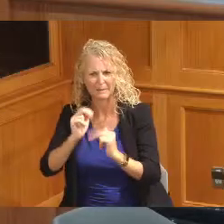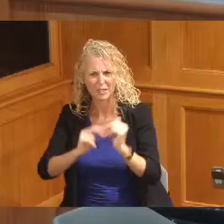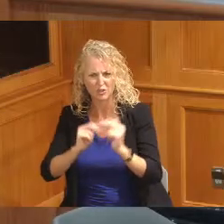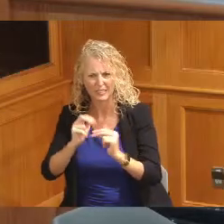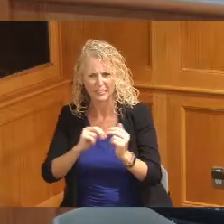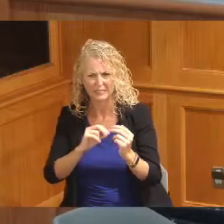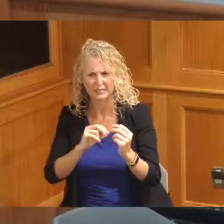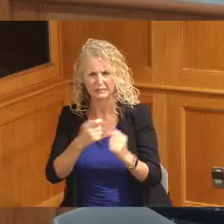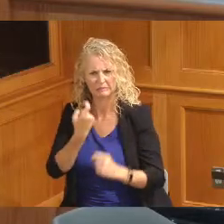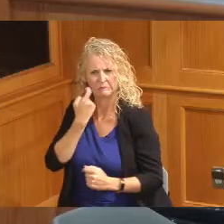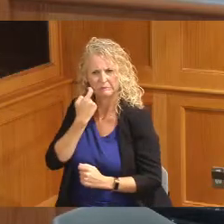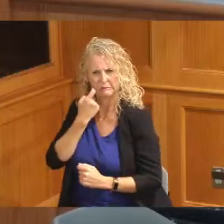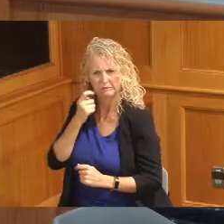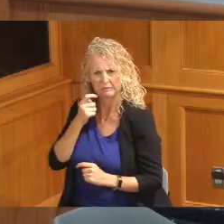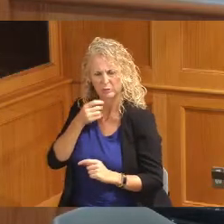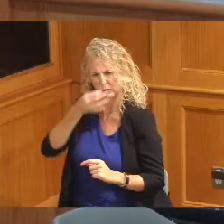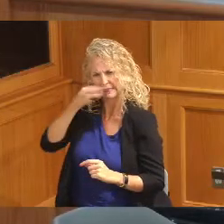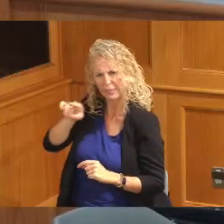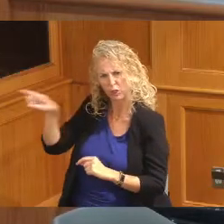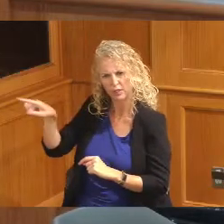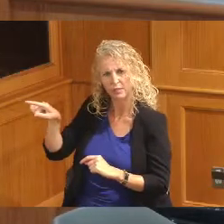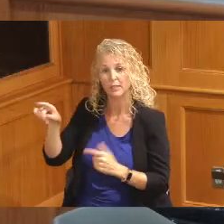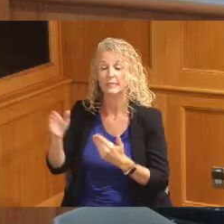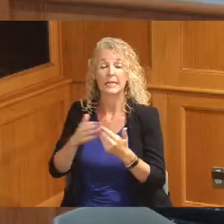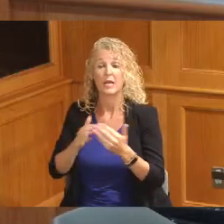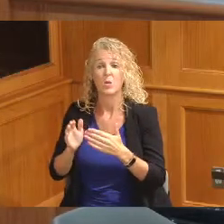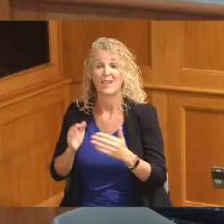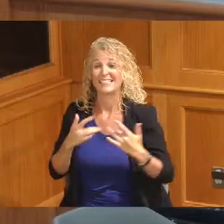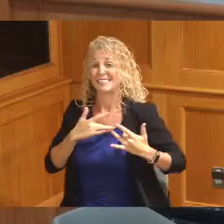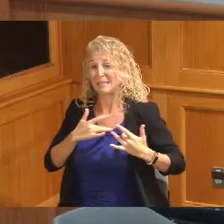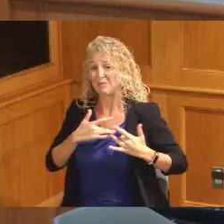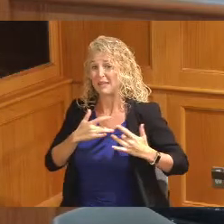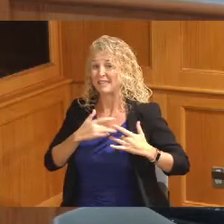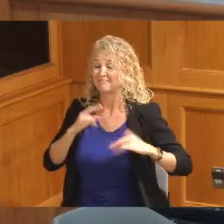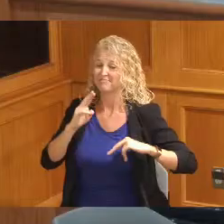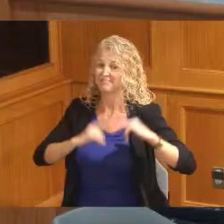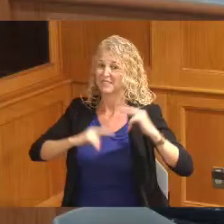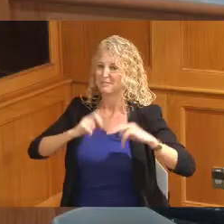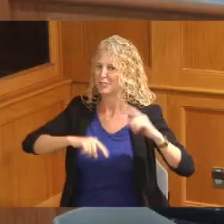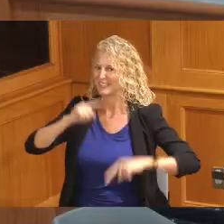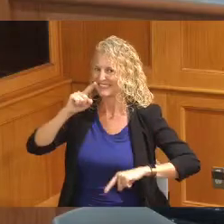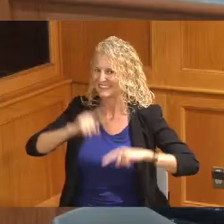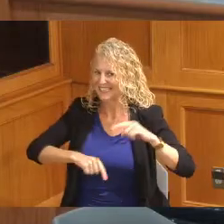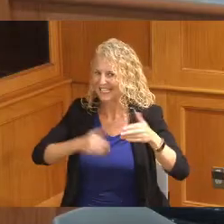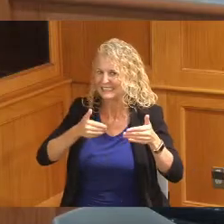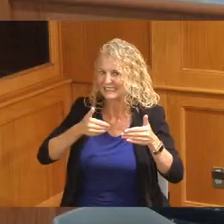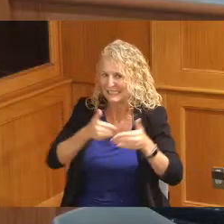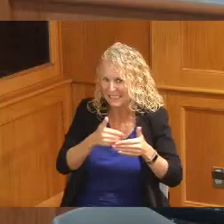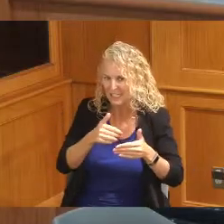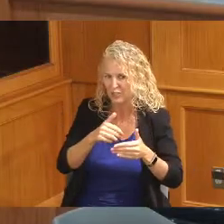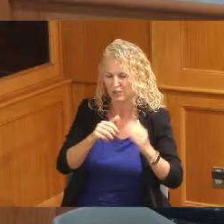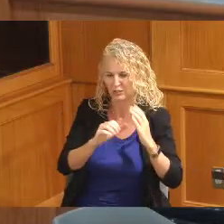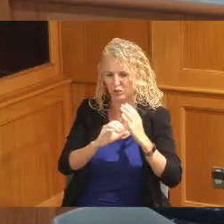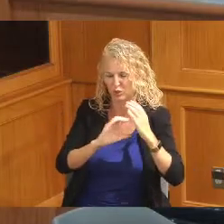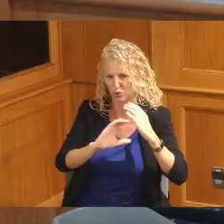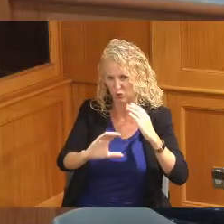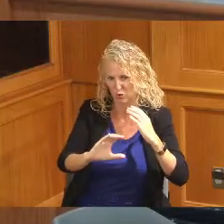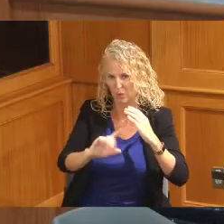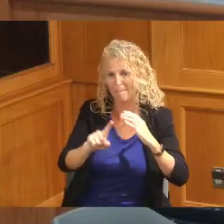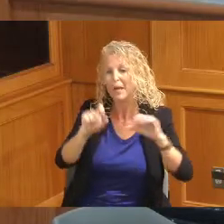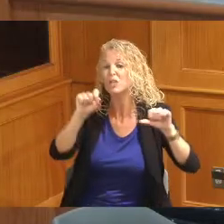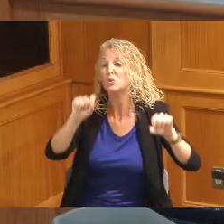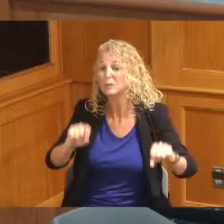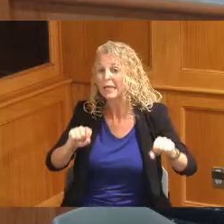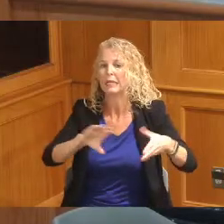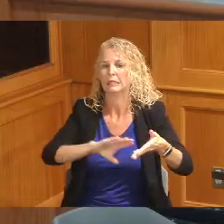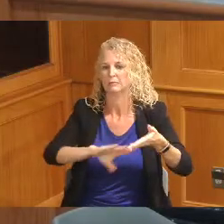here. The rules and regs generally prohibit structures from being constructed within a sewer easement. An exception can be granted by the